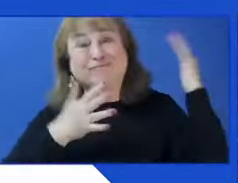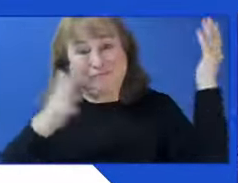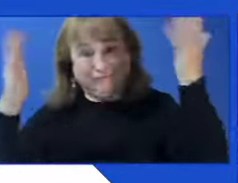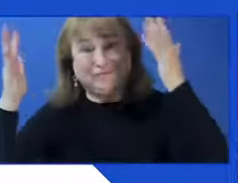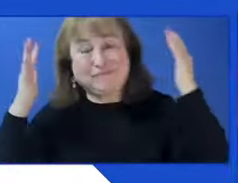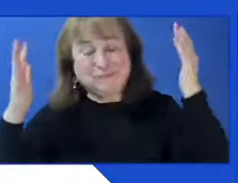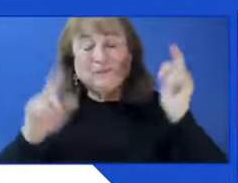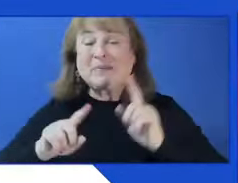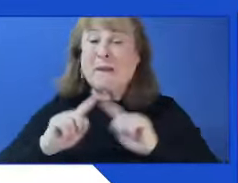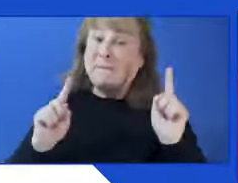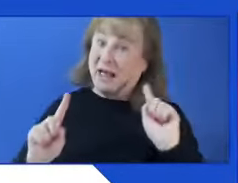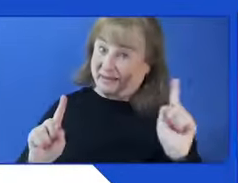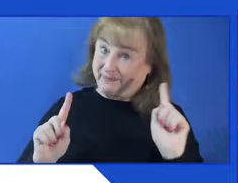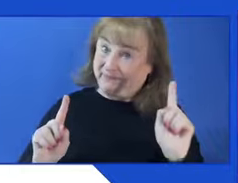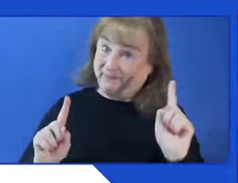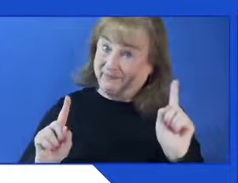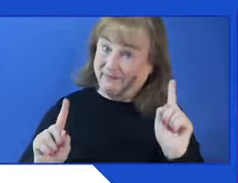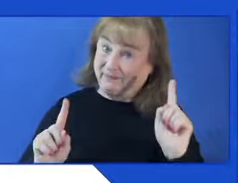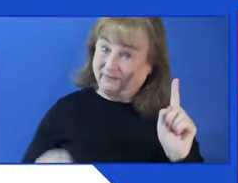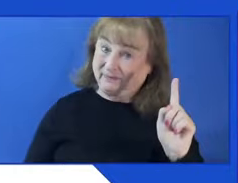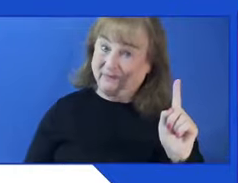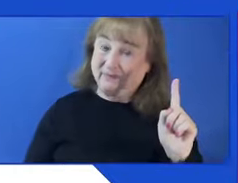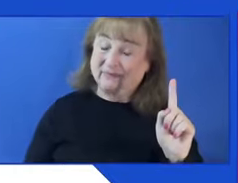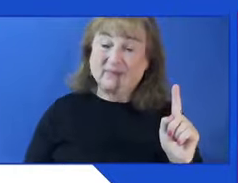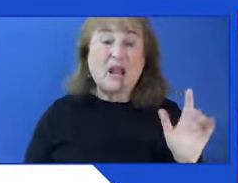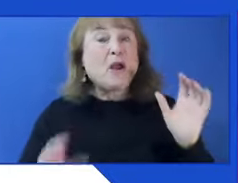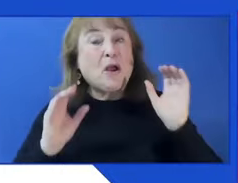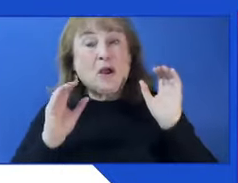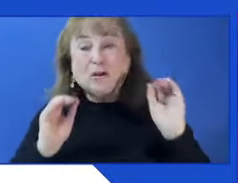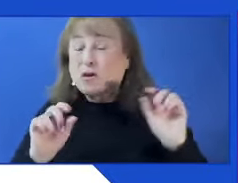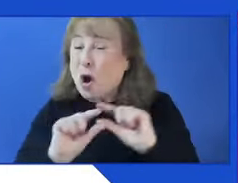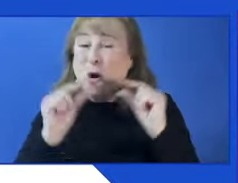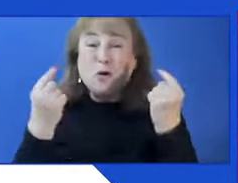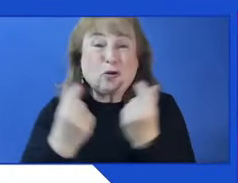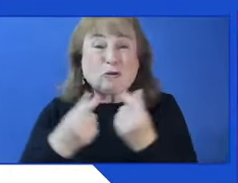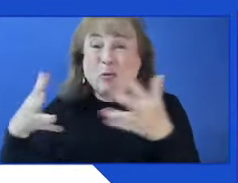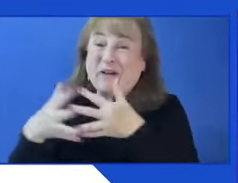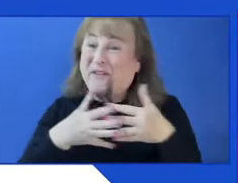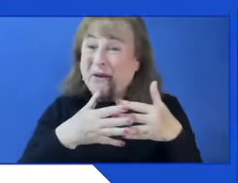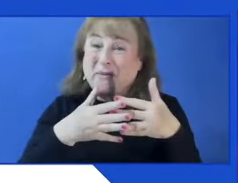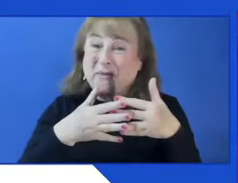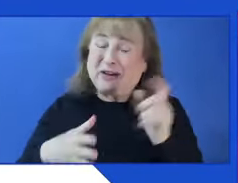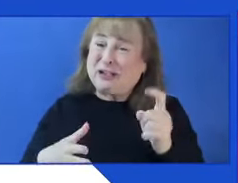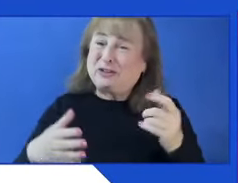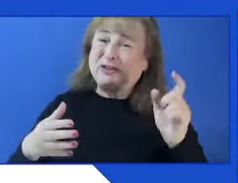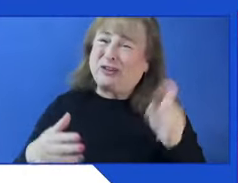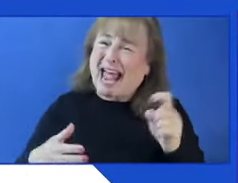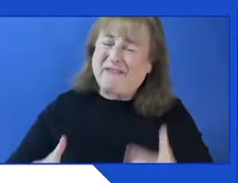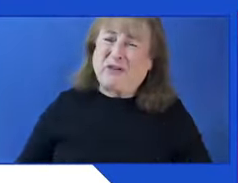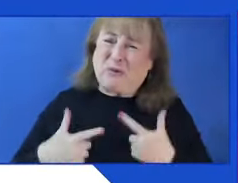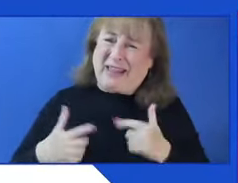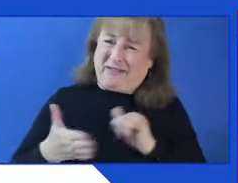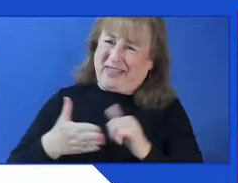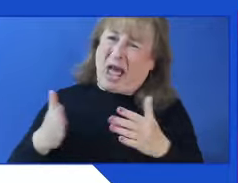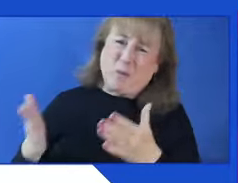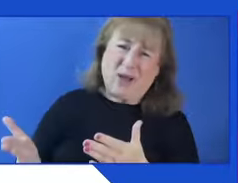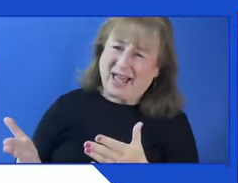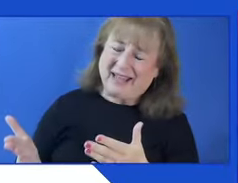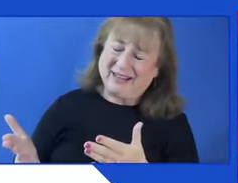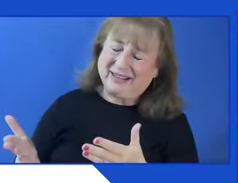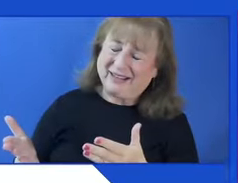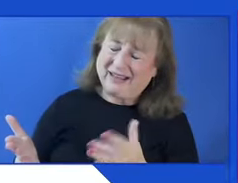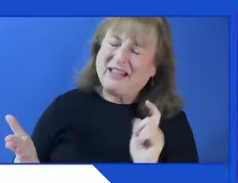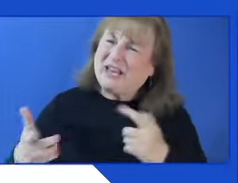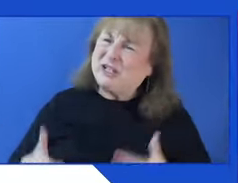But the fact is that no group of Americans should have to live that way. They should